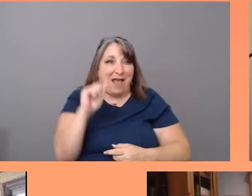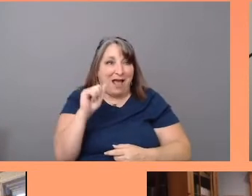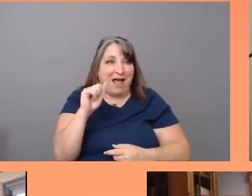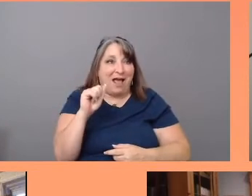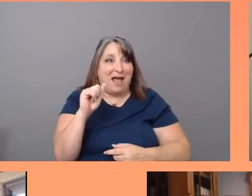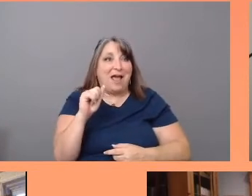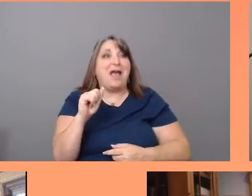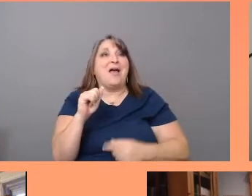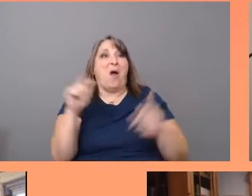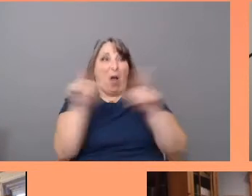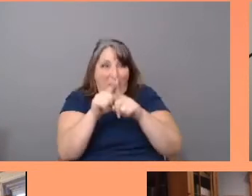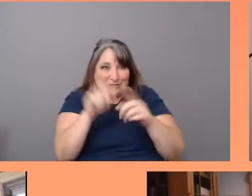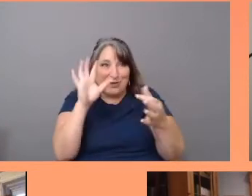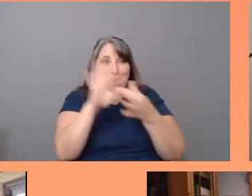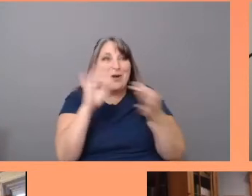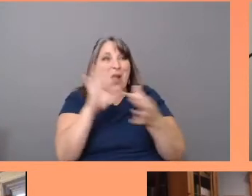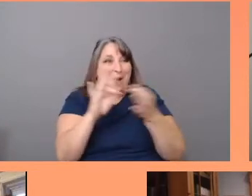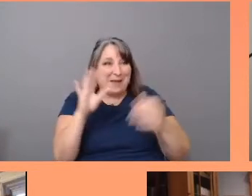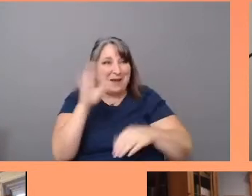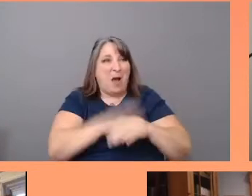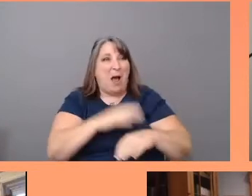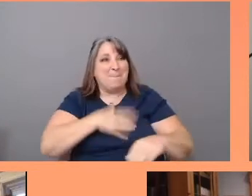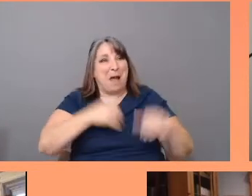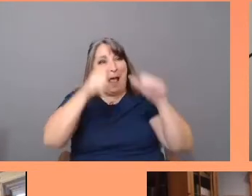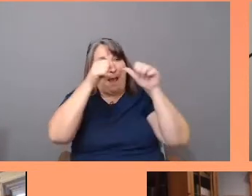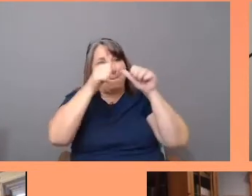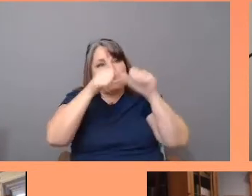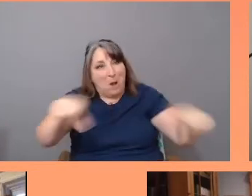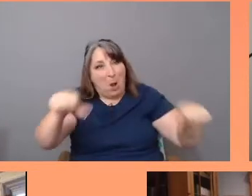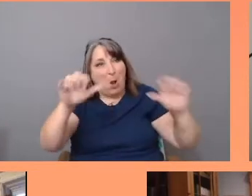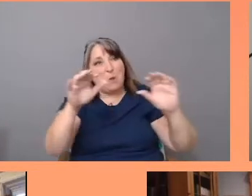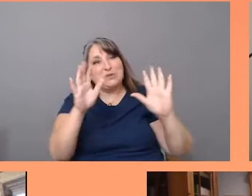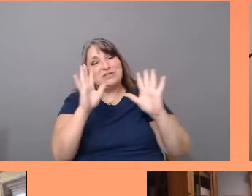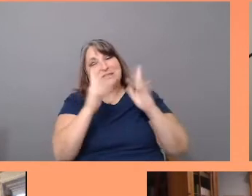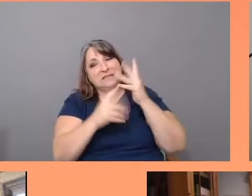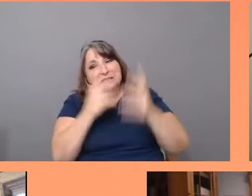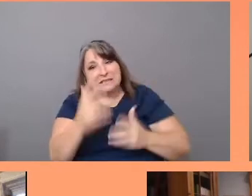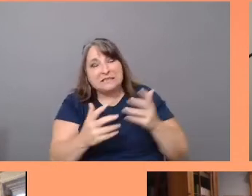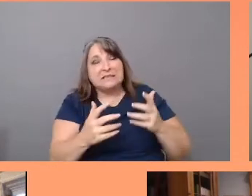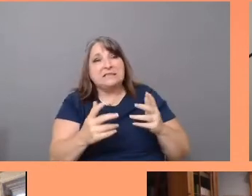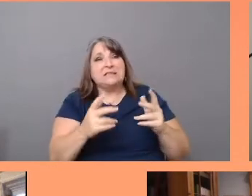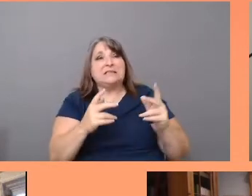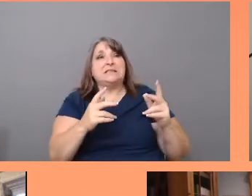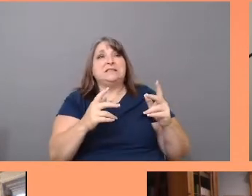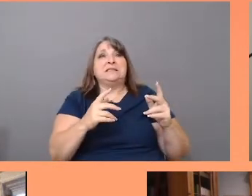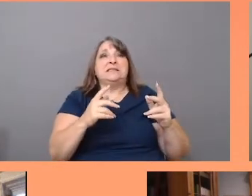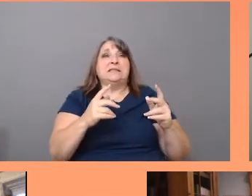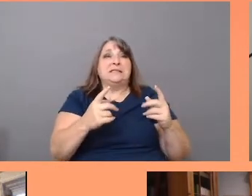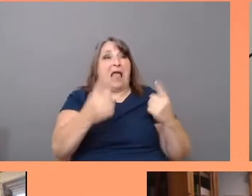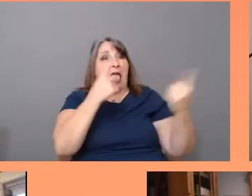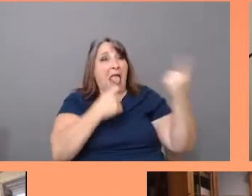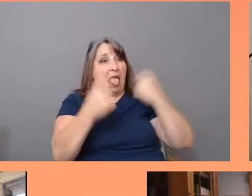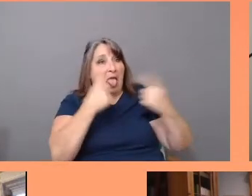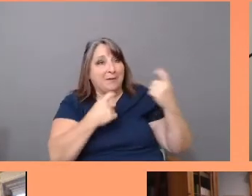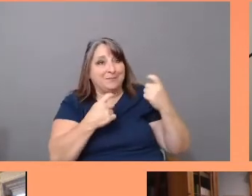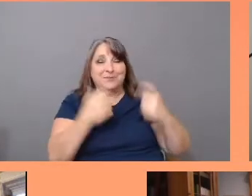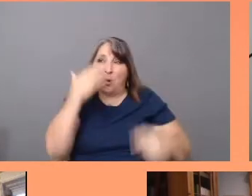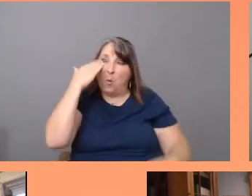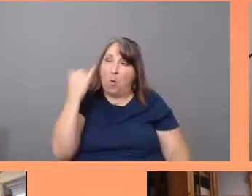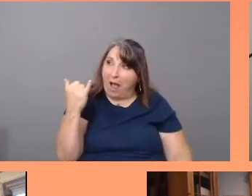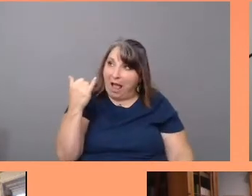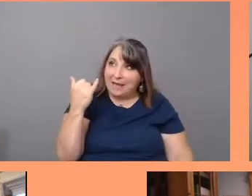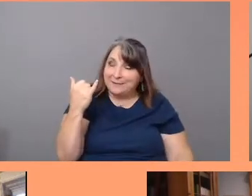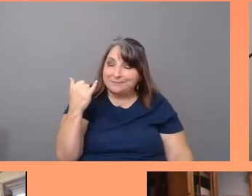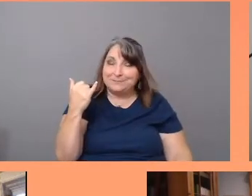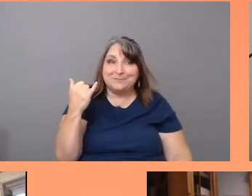also commenting on the post and sort of asking the question about asking directly why, which is something we don't often